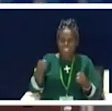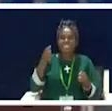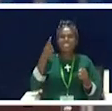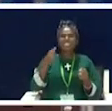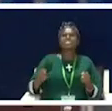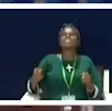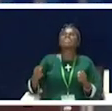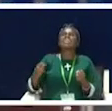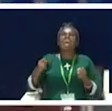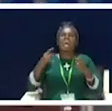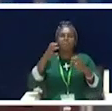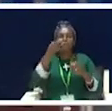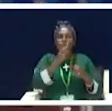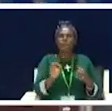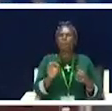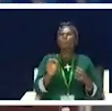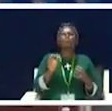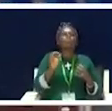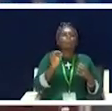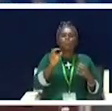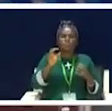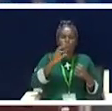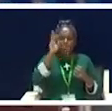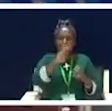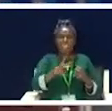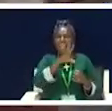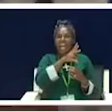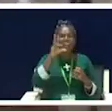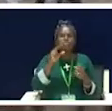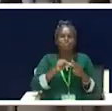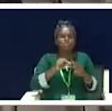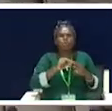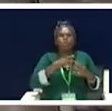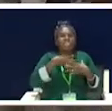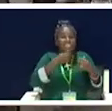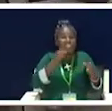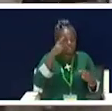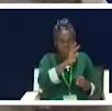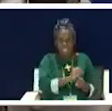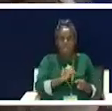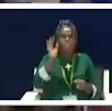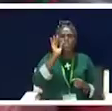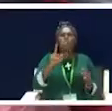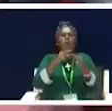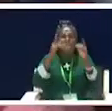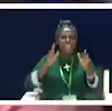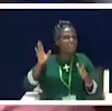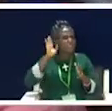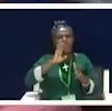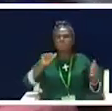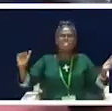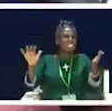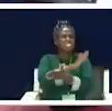was no bondage for healing. I pray today, your enemy shall be destroyed beyond restoration.